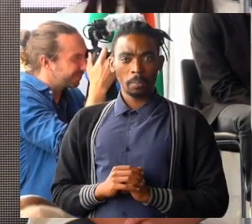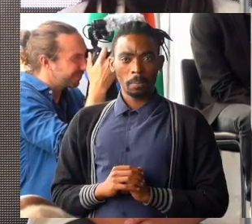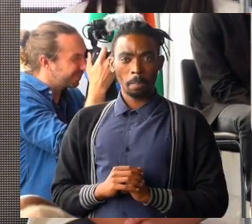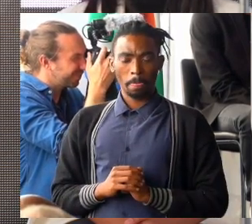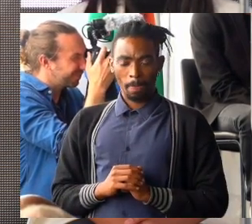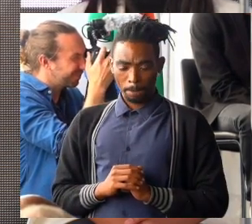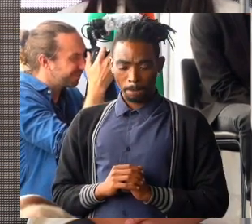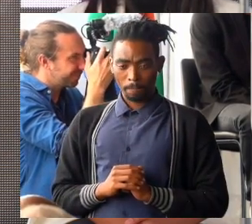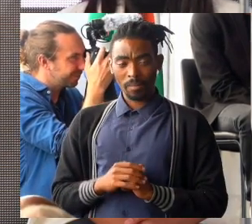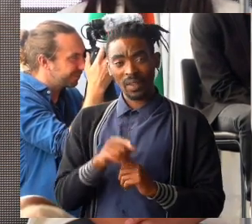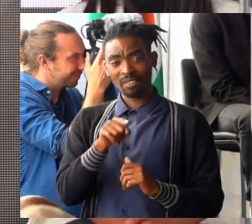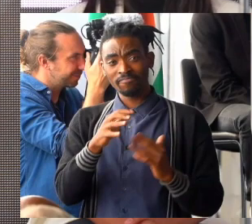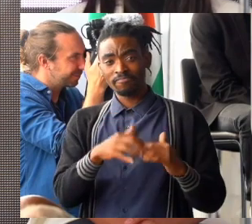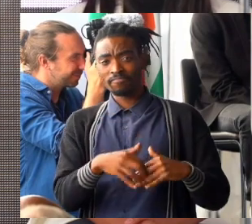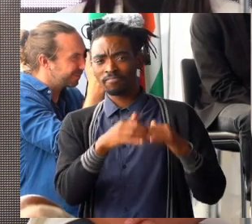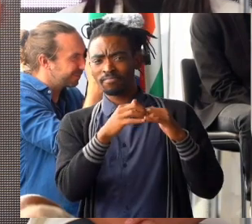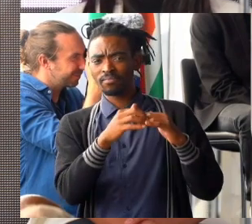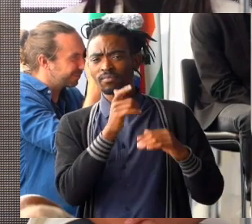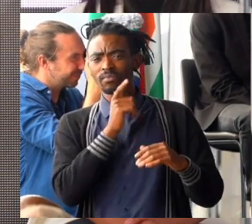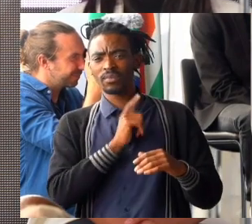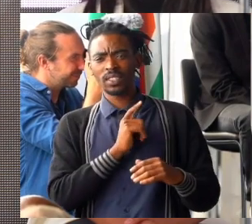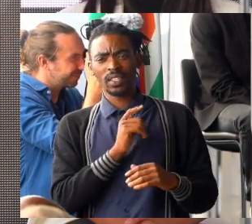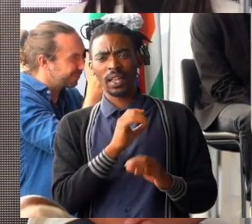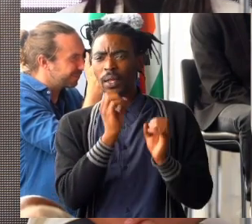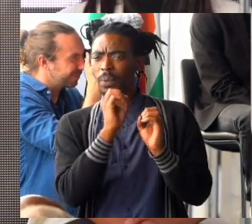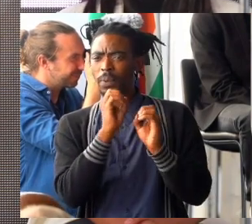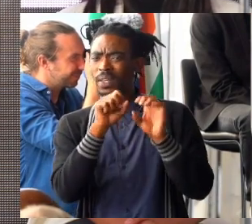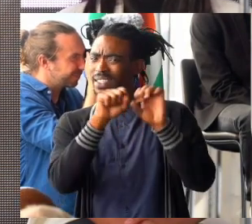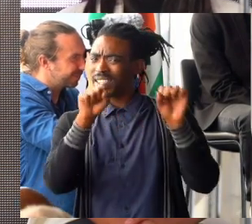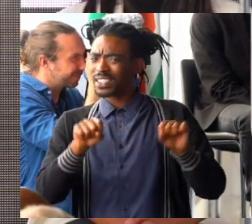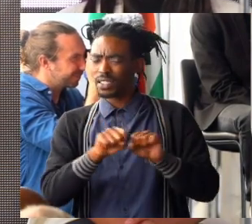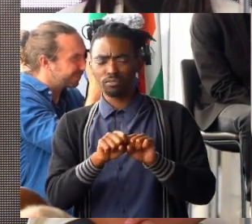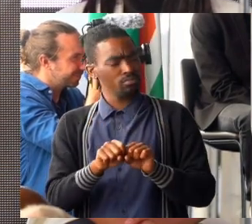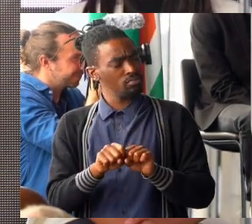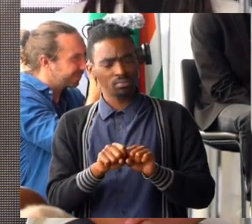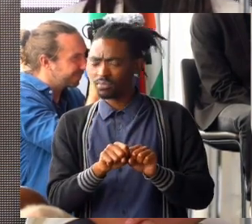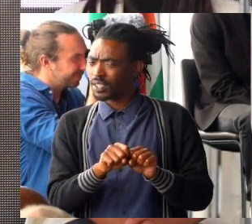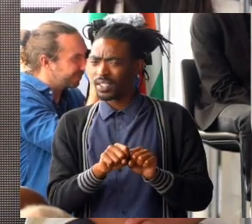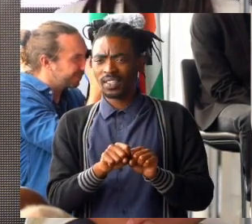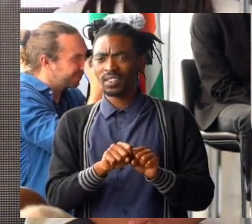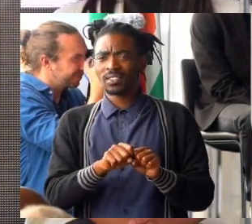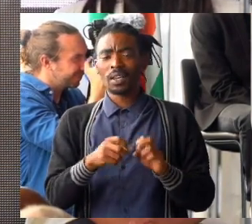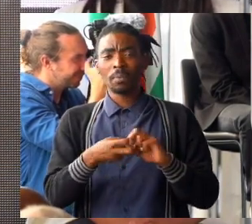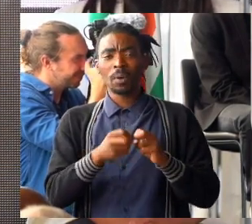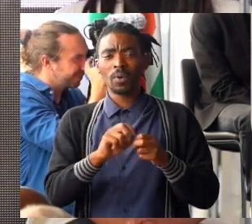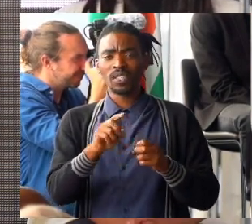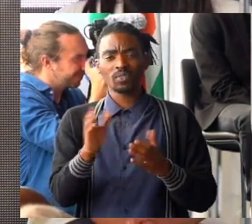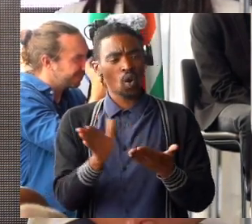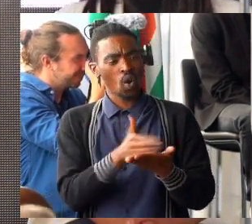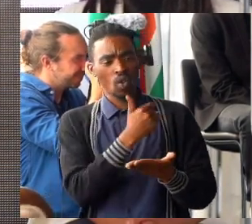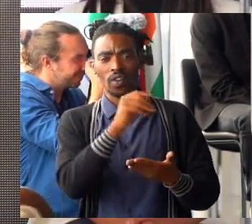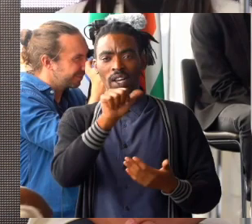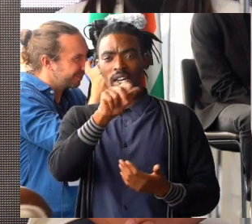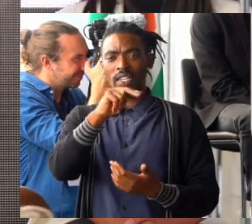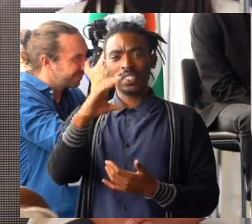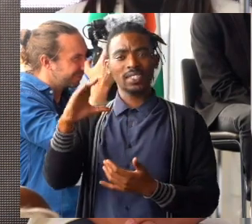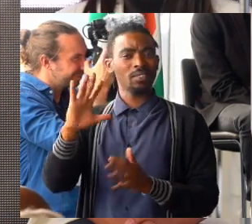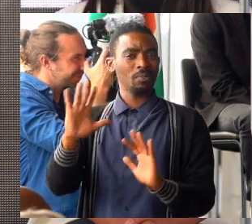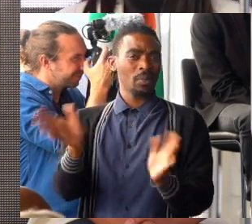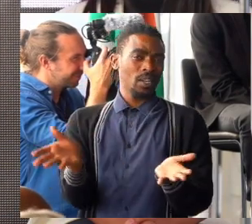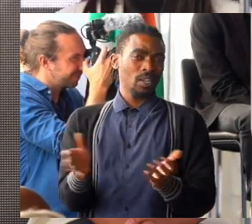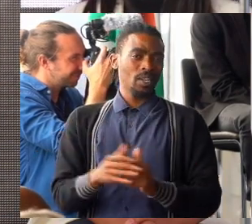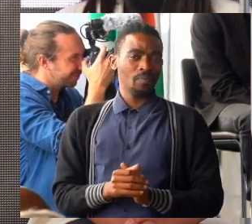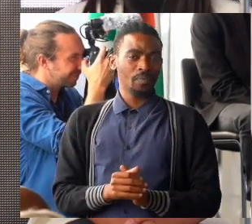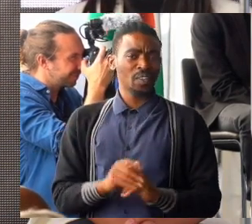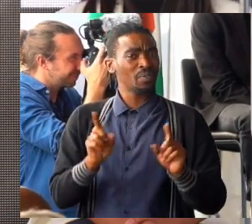So the establishment tells us there is nothing wrong with our political system, and all that is needed is to remove the ANC. But we